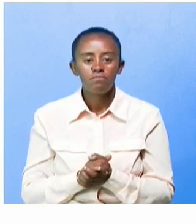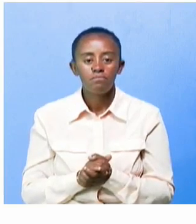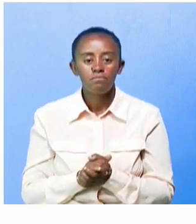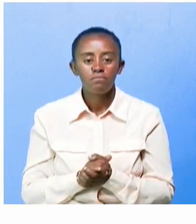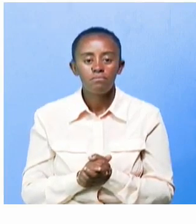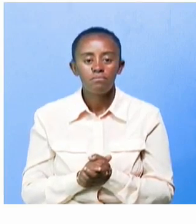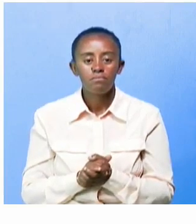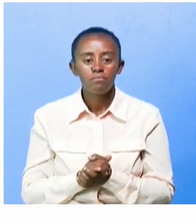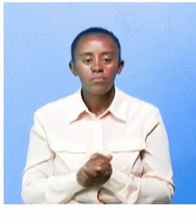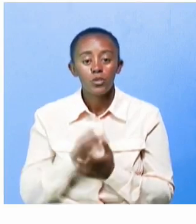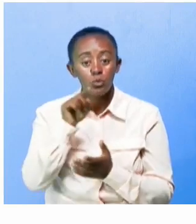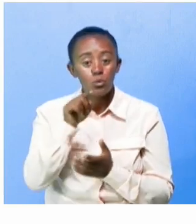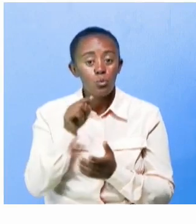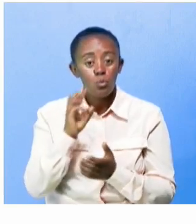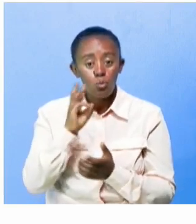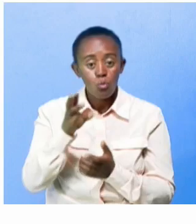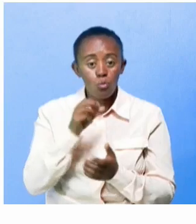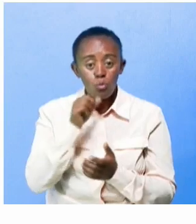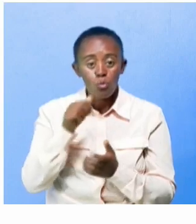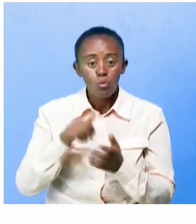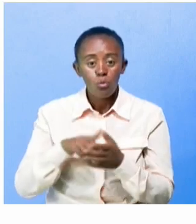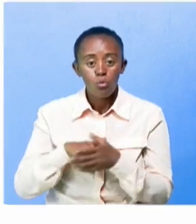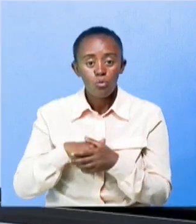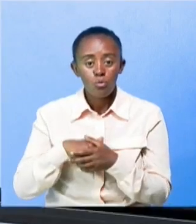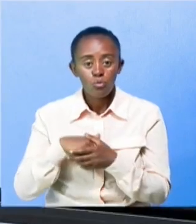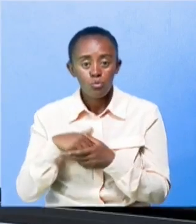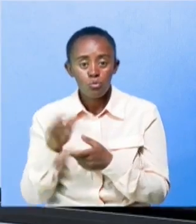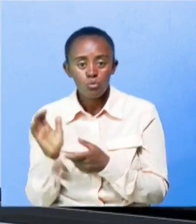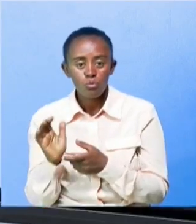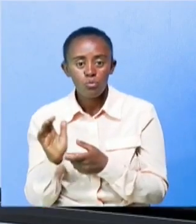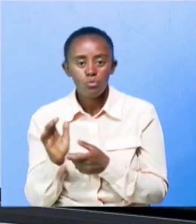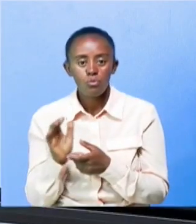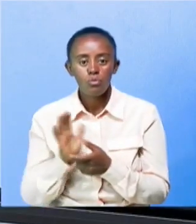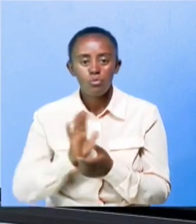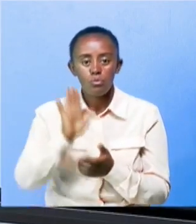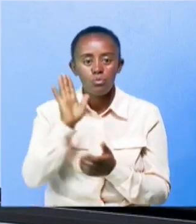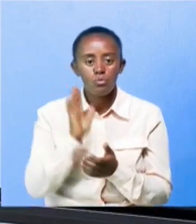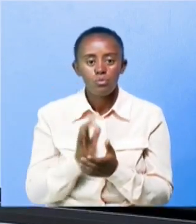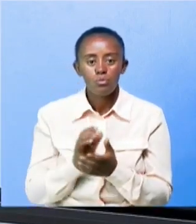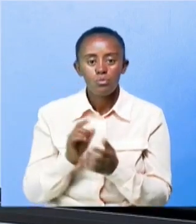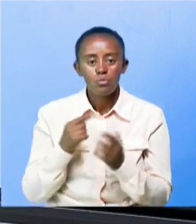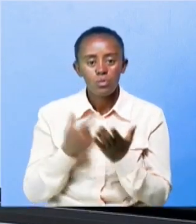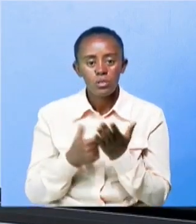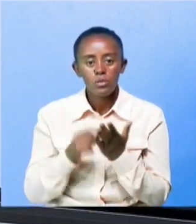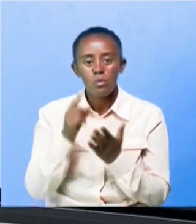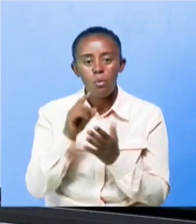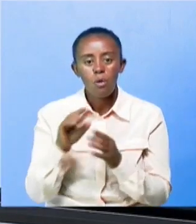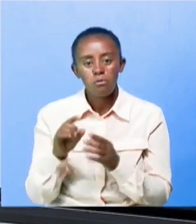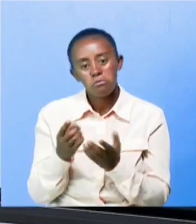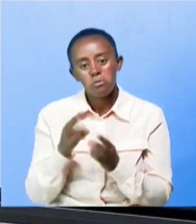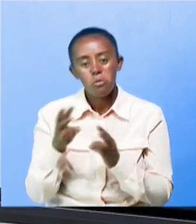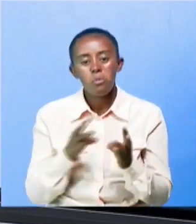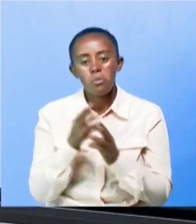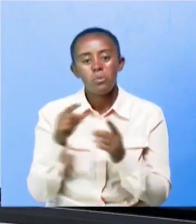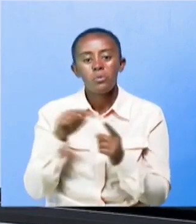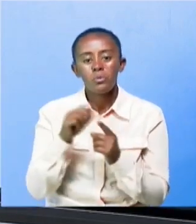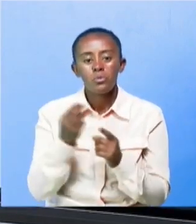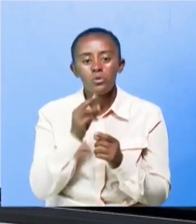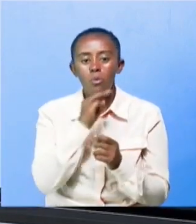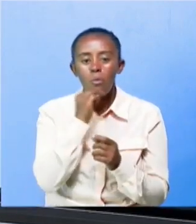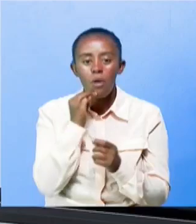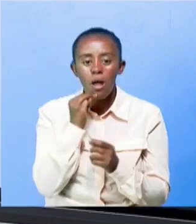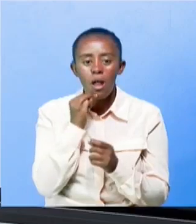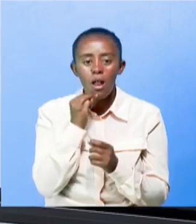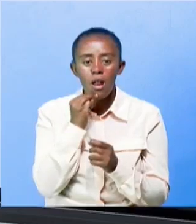So you will not leave your room until you finish your homework is one way to use the modal verb